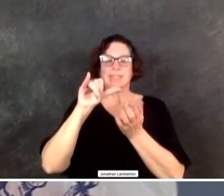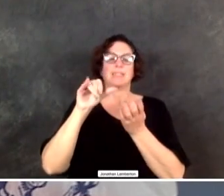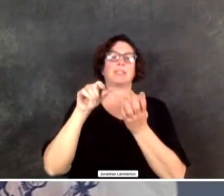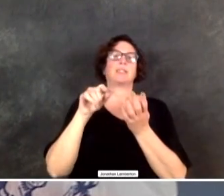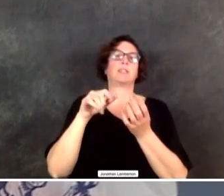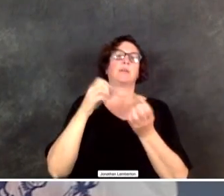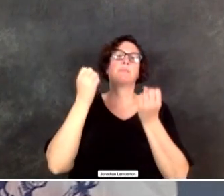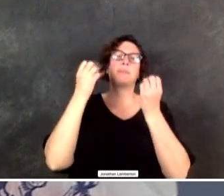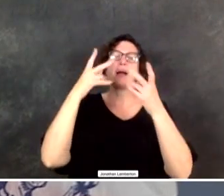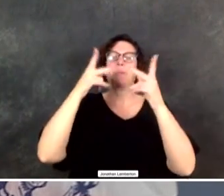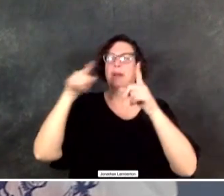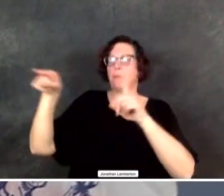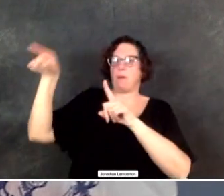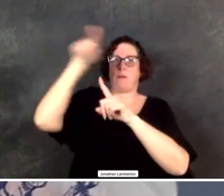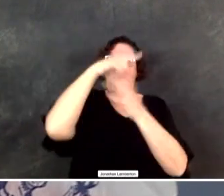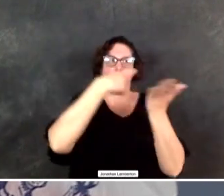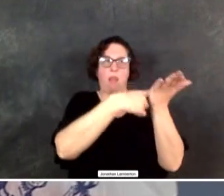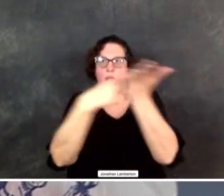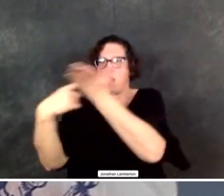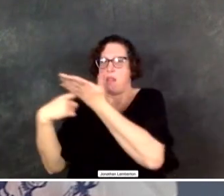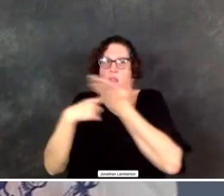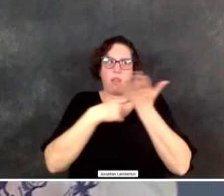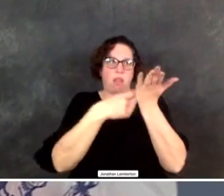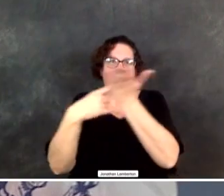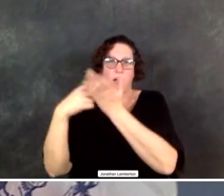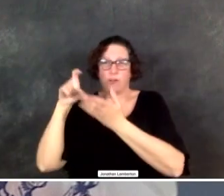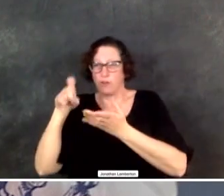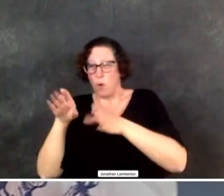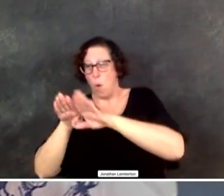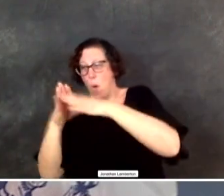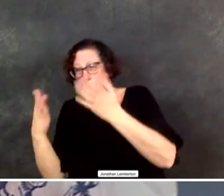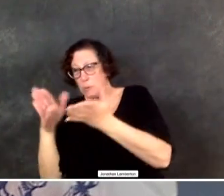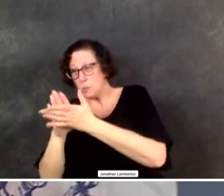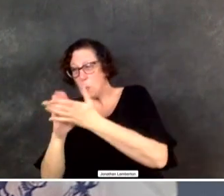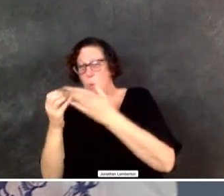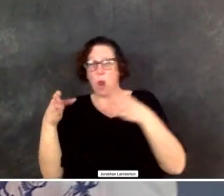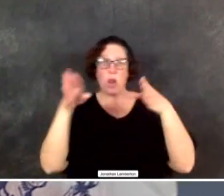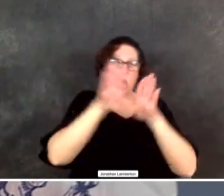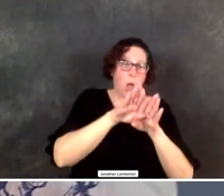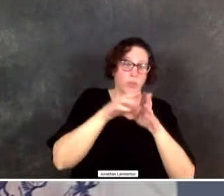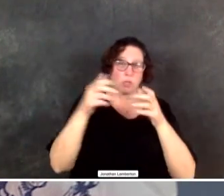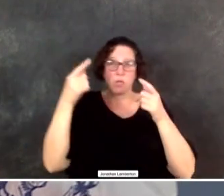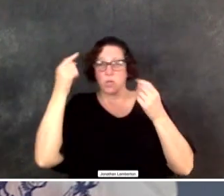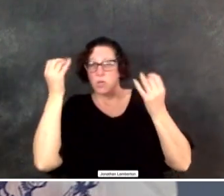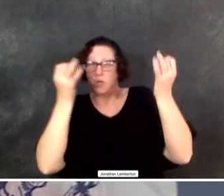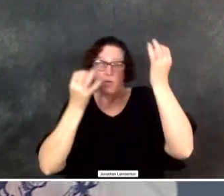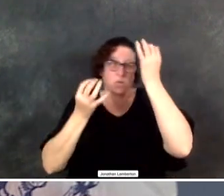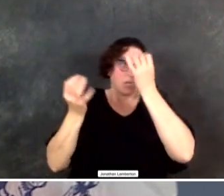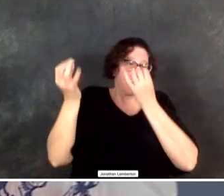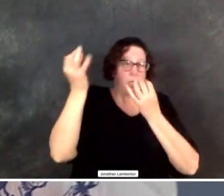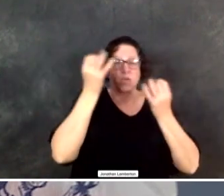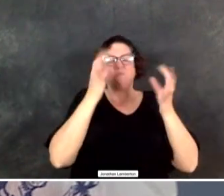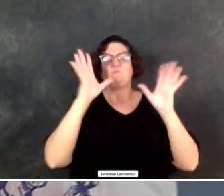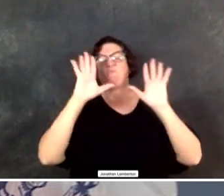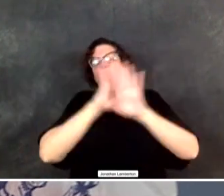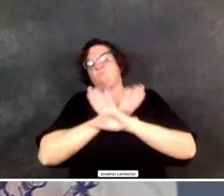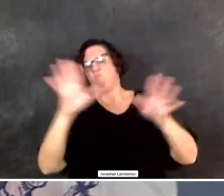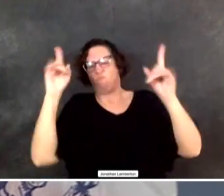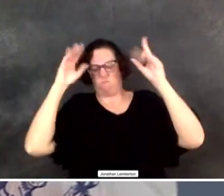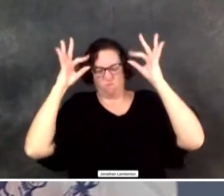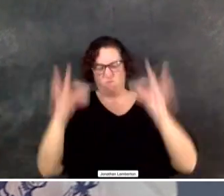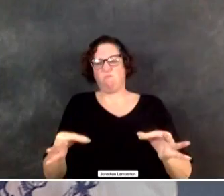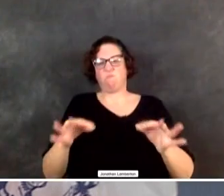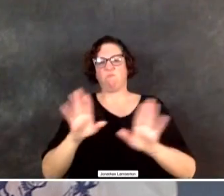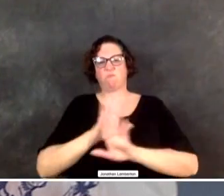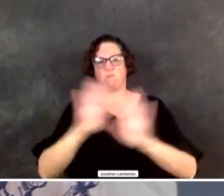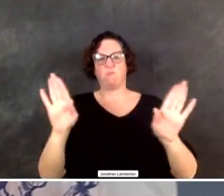about the importance of a careful, cautious approach in fighting back this virus and how keeping schools closed would be